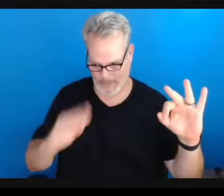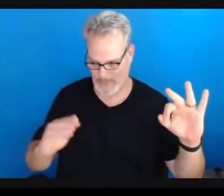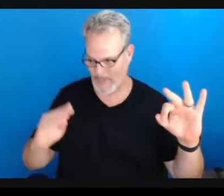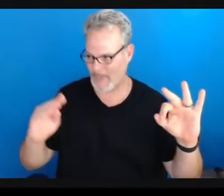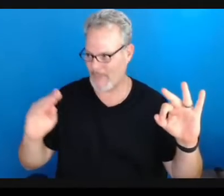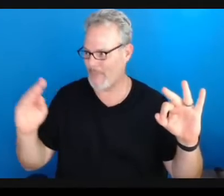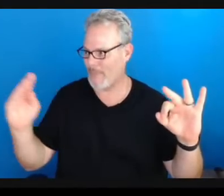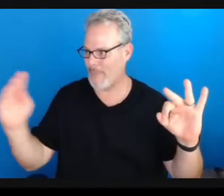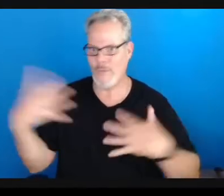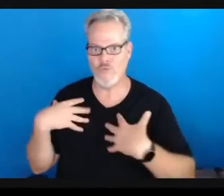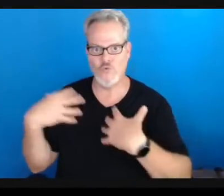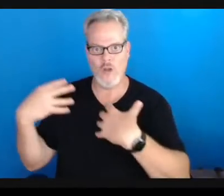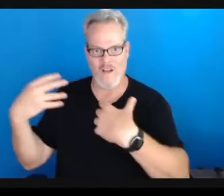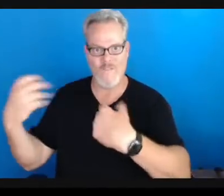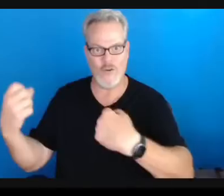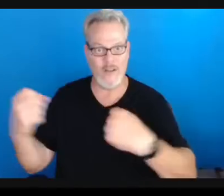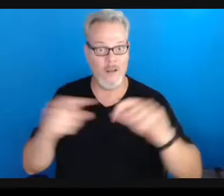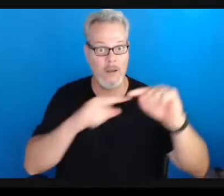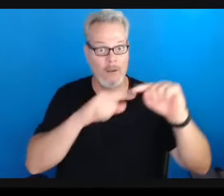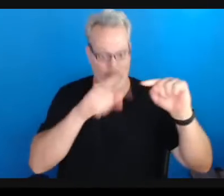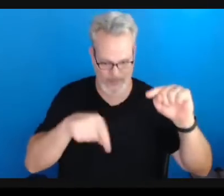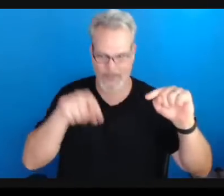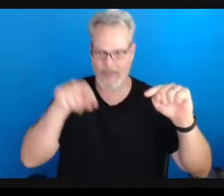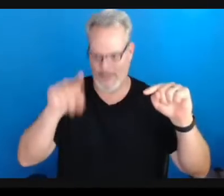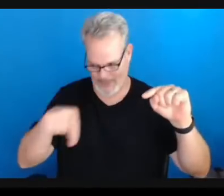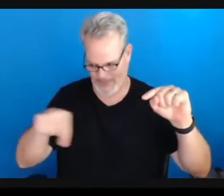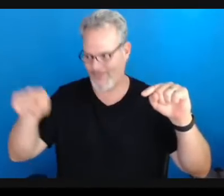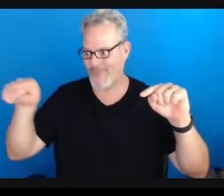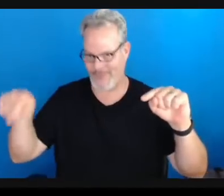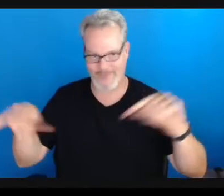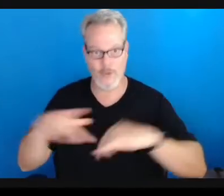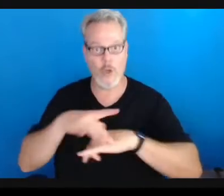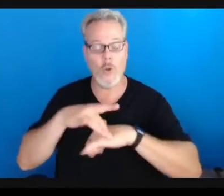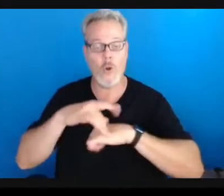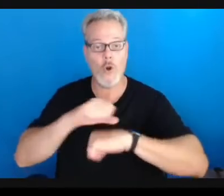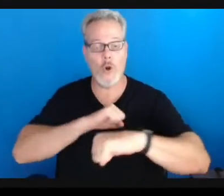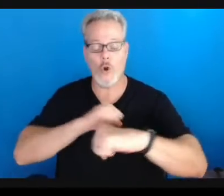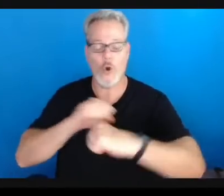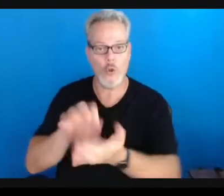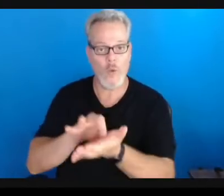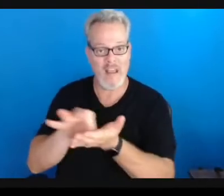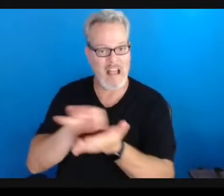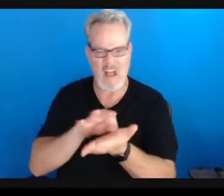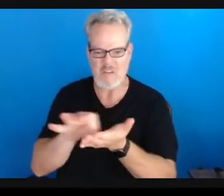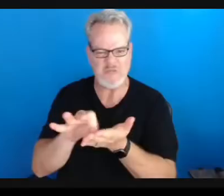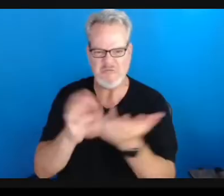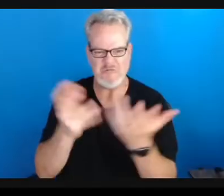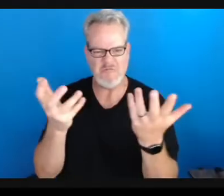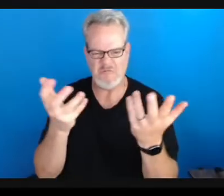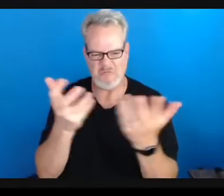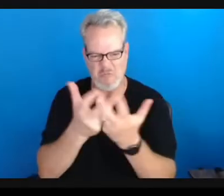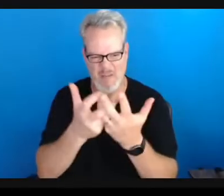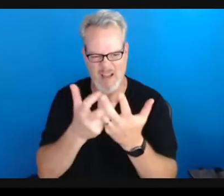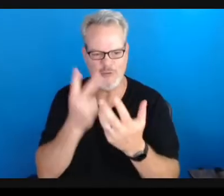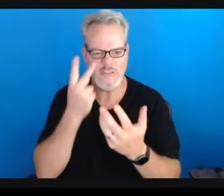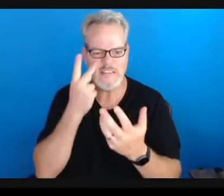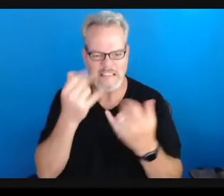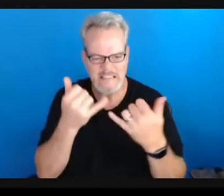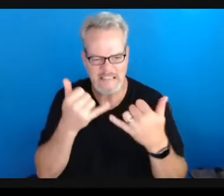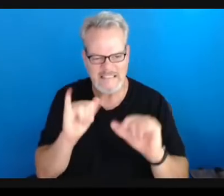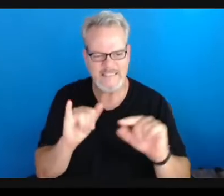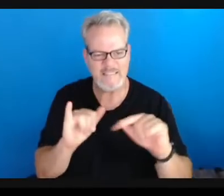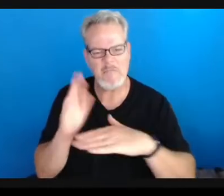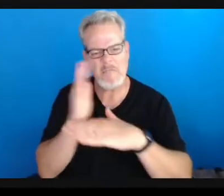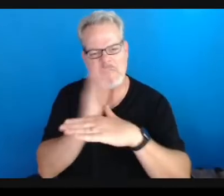then, right there. Earthquake counts don't really match that much there. You see they're still all fairly low, between